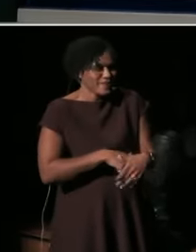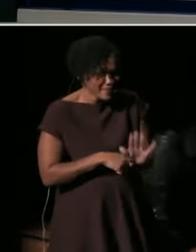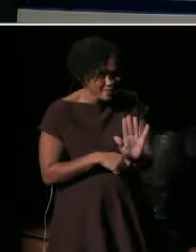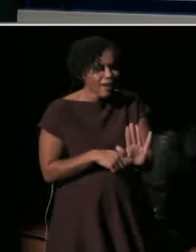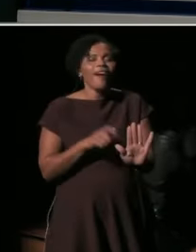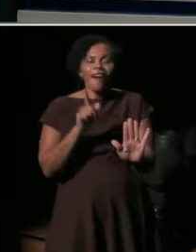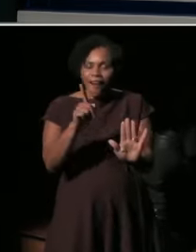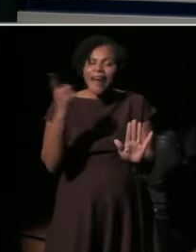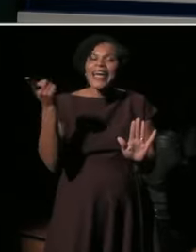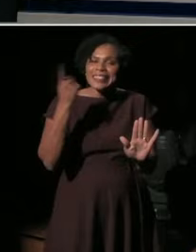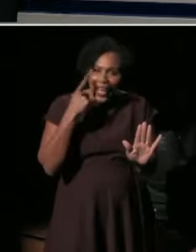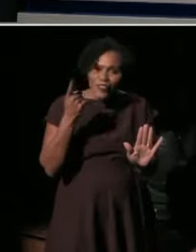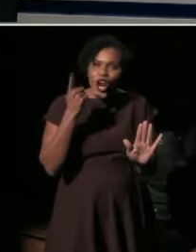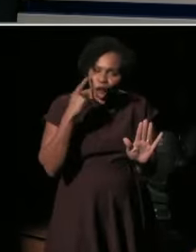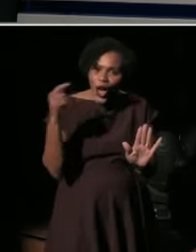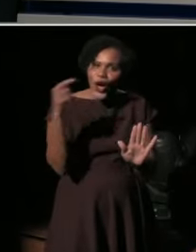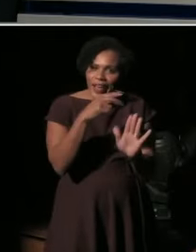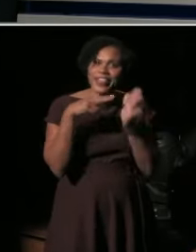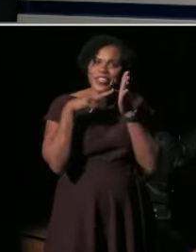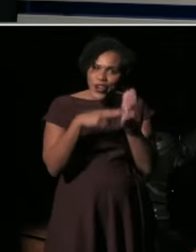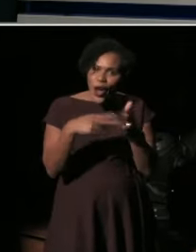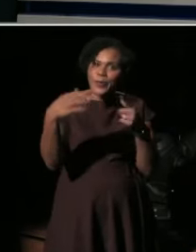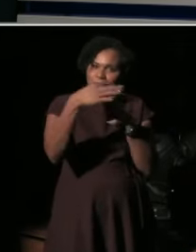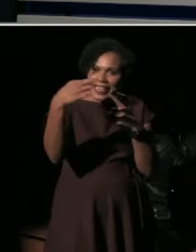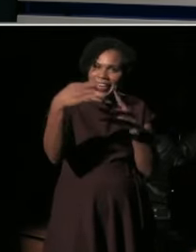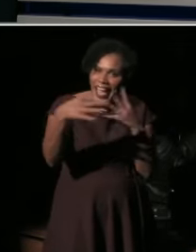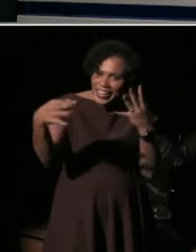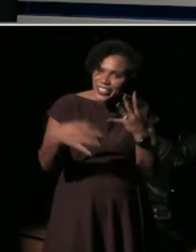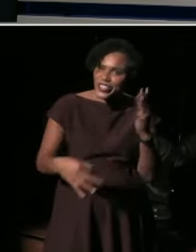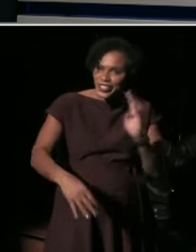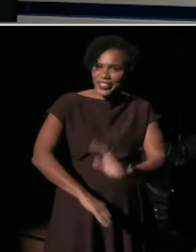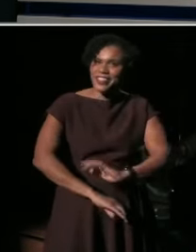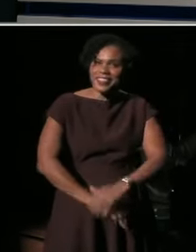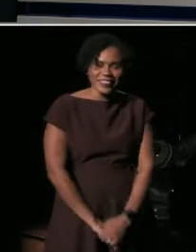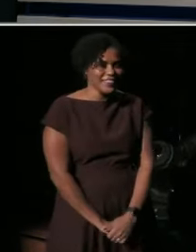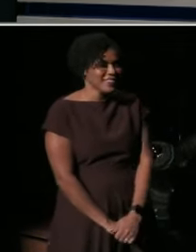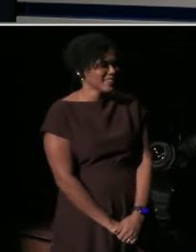Let's have a little look at the